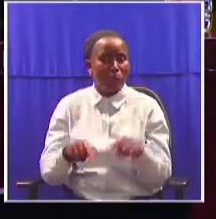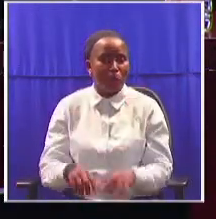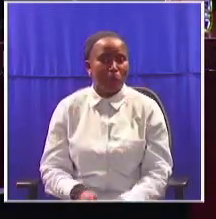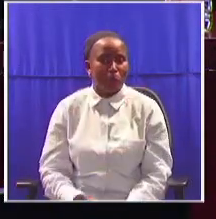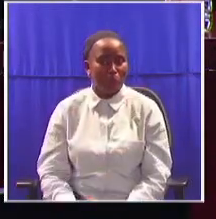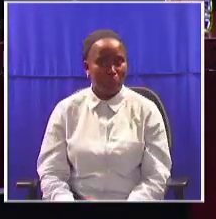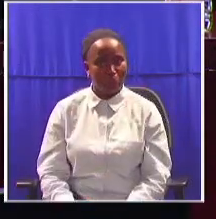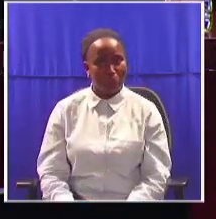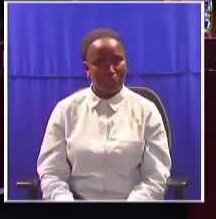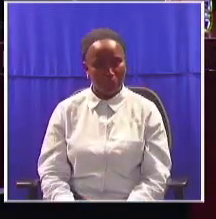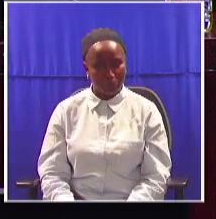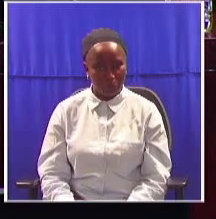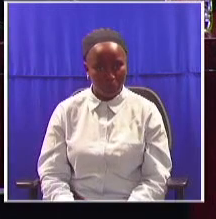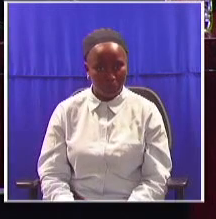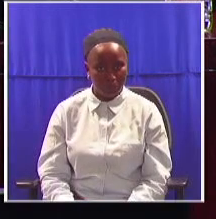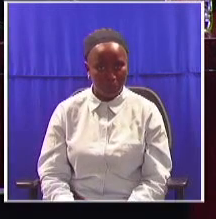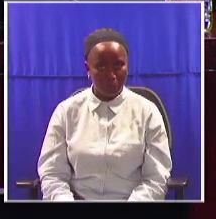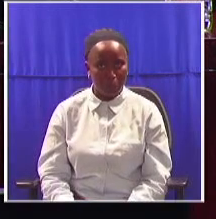presidenta